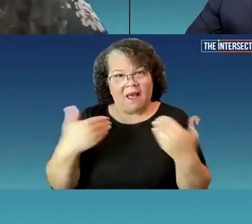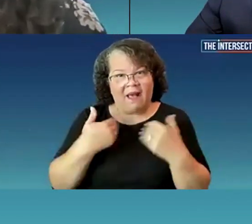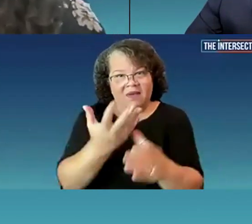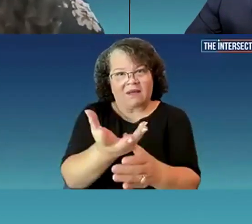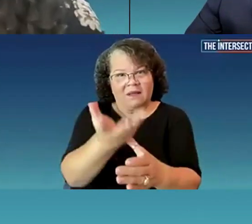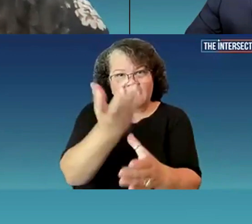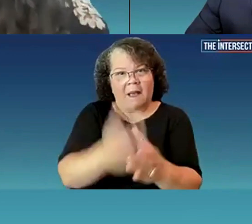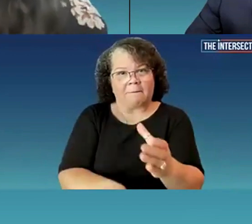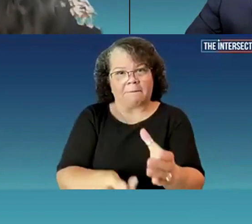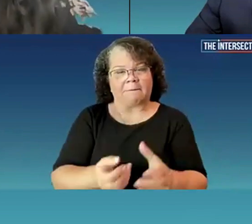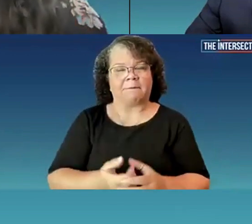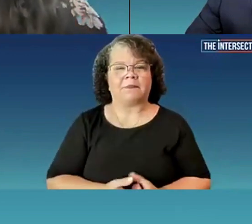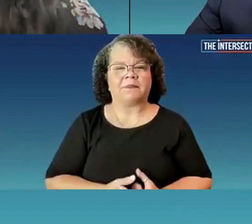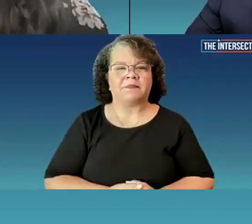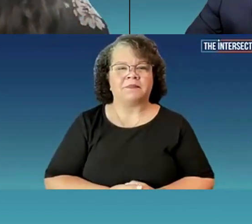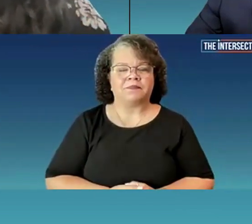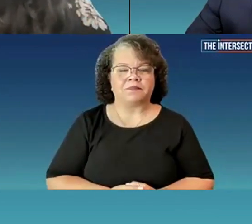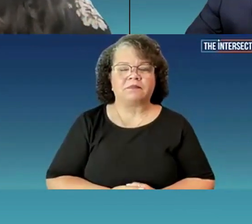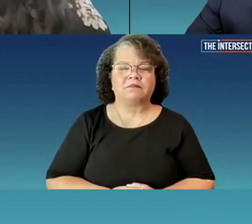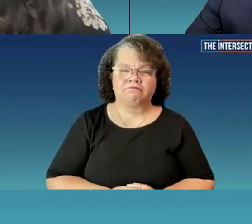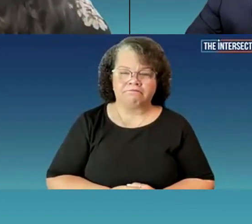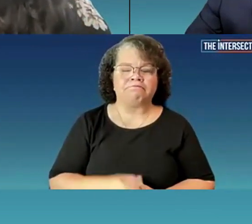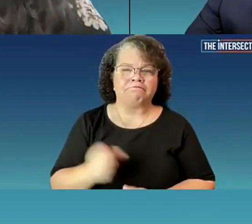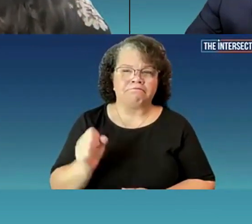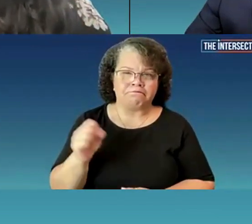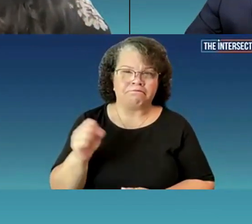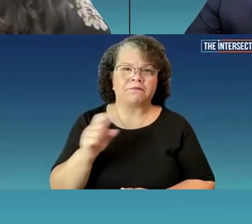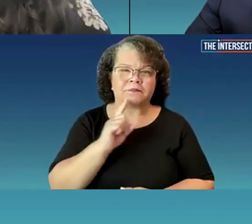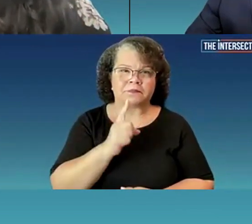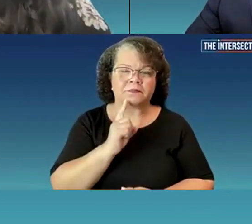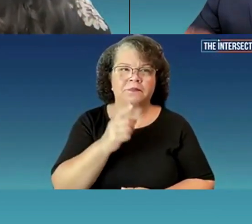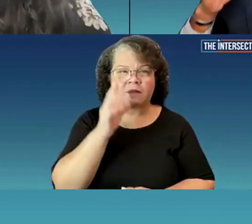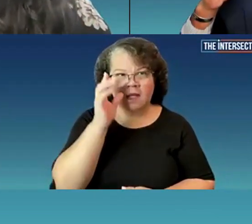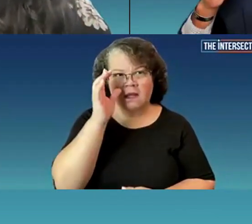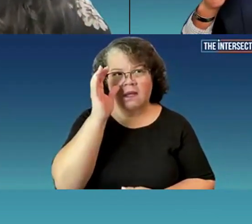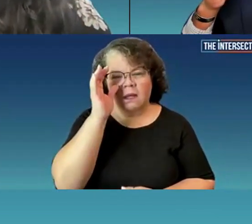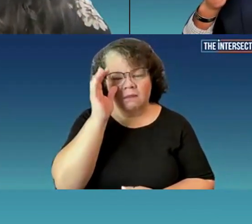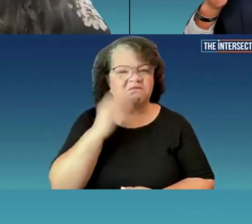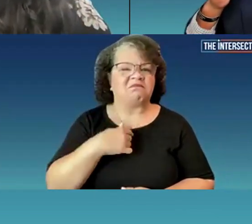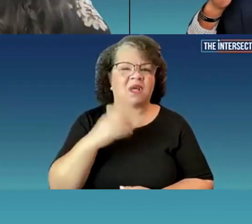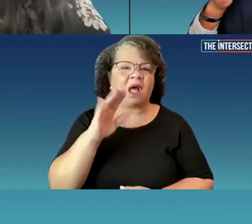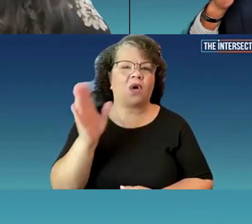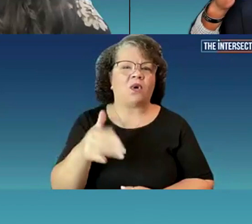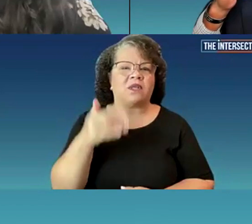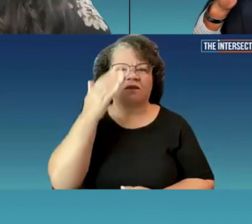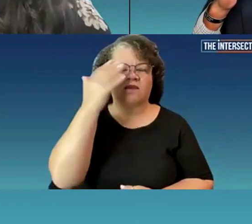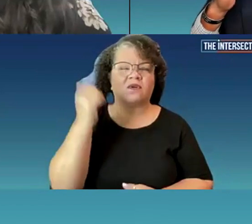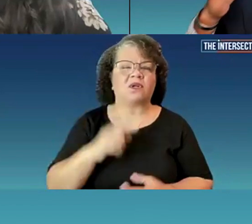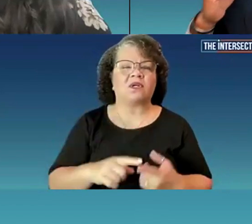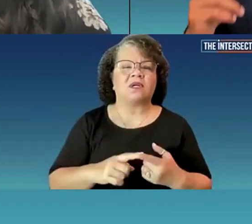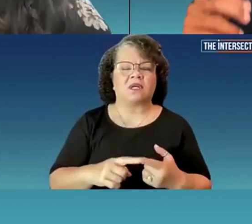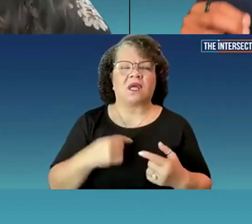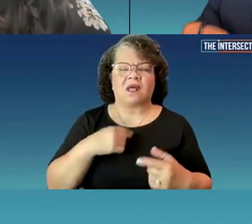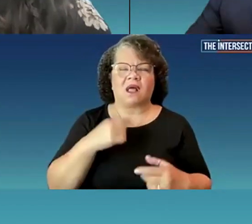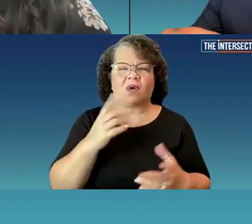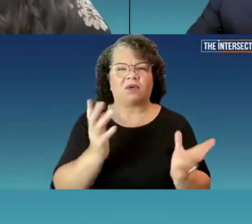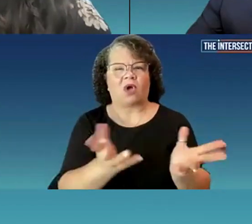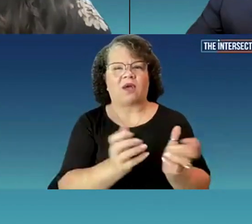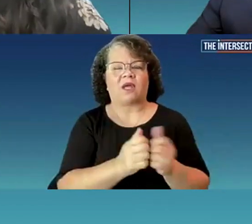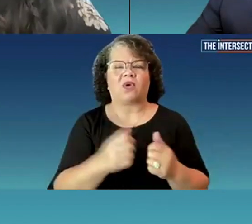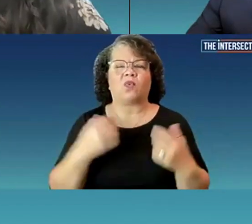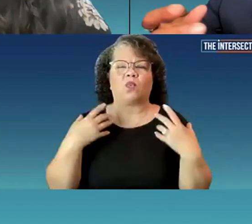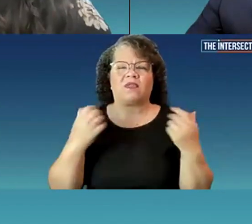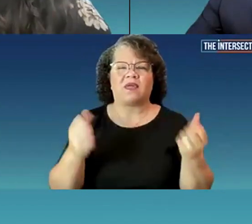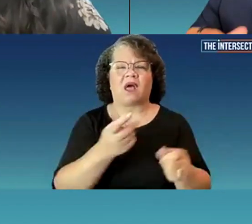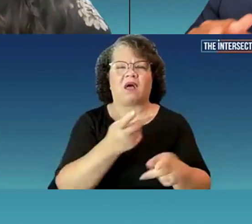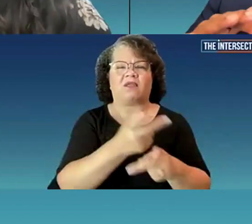Mm-hmm. That's so real. I mean, like, I'll never forget, I was talking to a healthcare system who, even